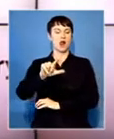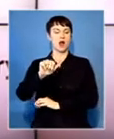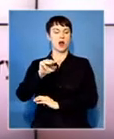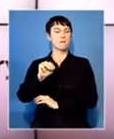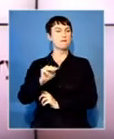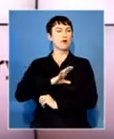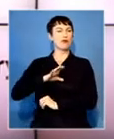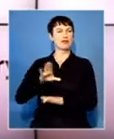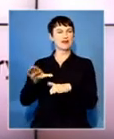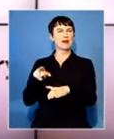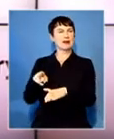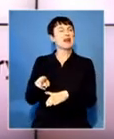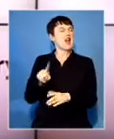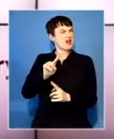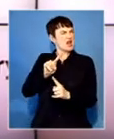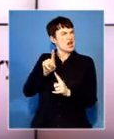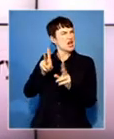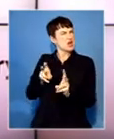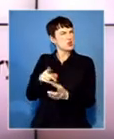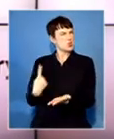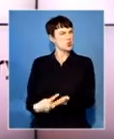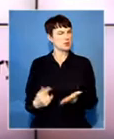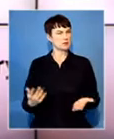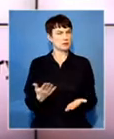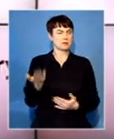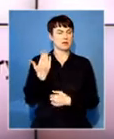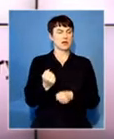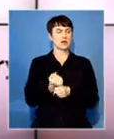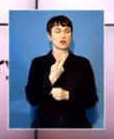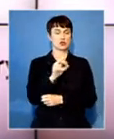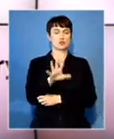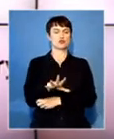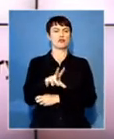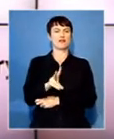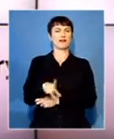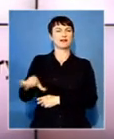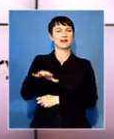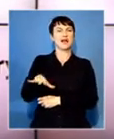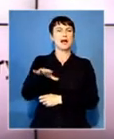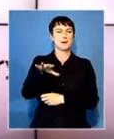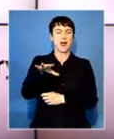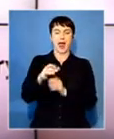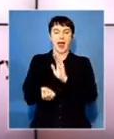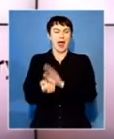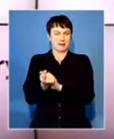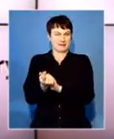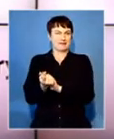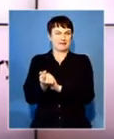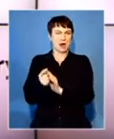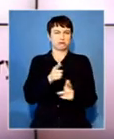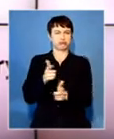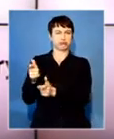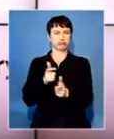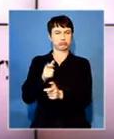2012 Marikana shooting in his capacity as the then non-executive director of platinum producer Lonmin, and he